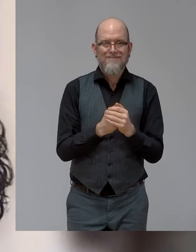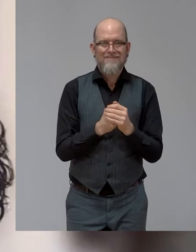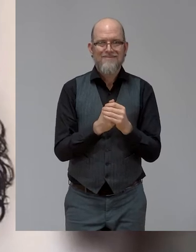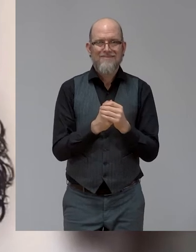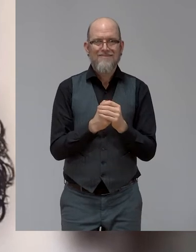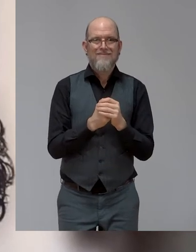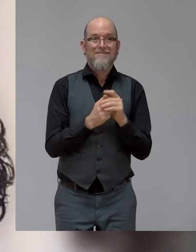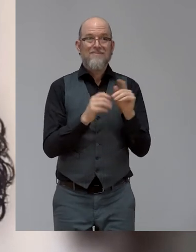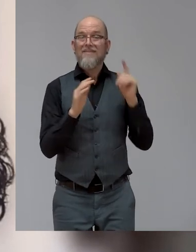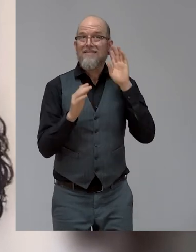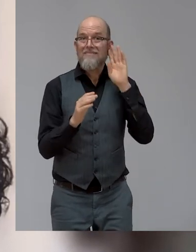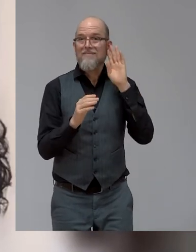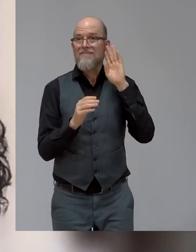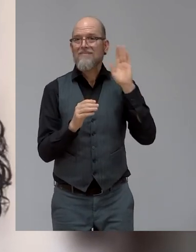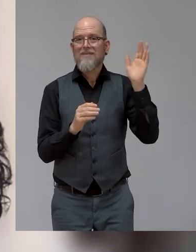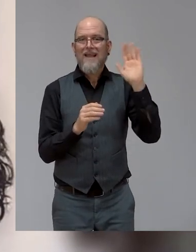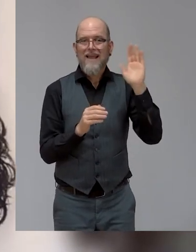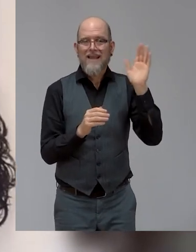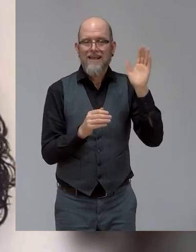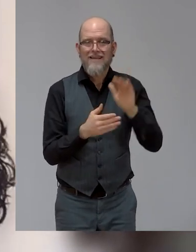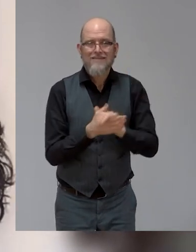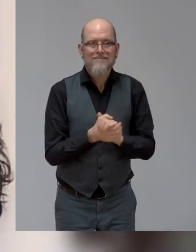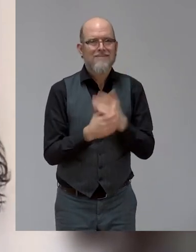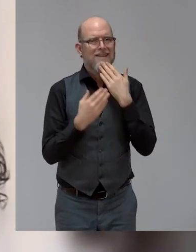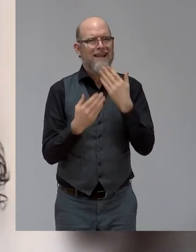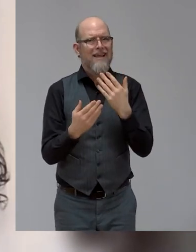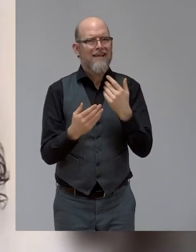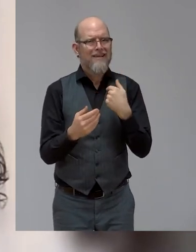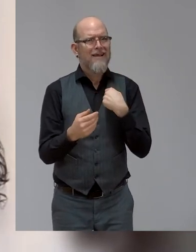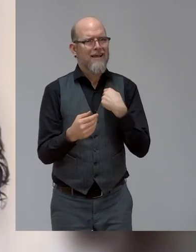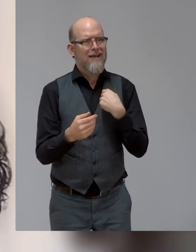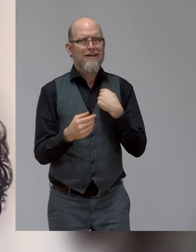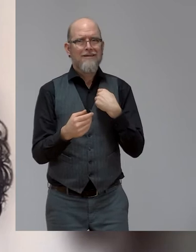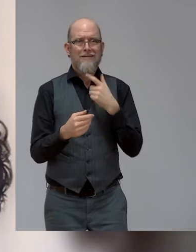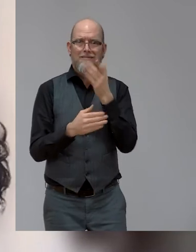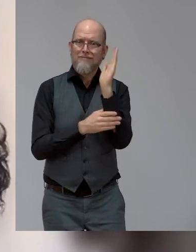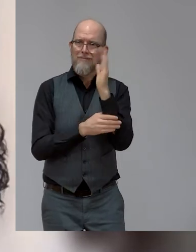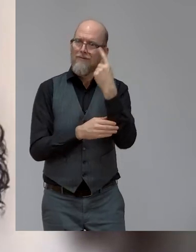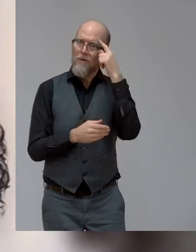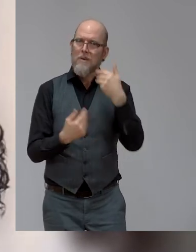Hi, hello. Thanks you for the invitation. I'm nice to be here with you. Thanks.